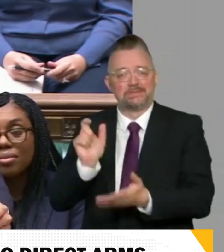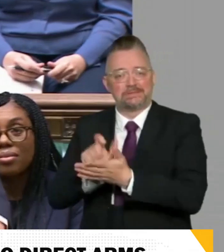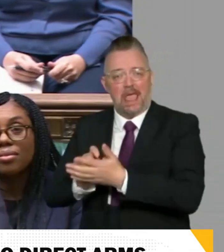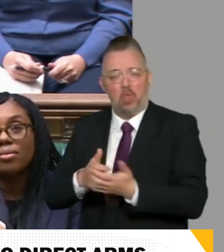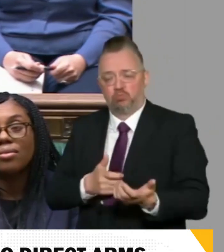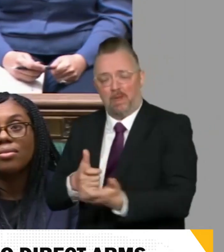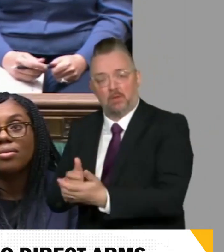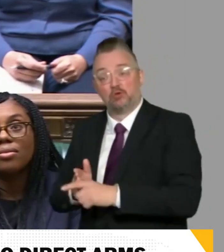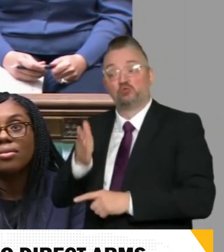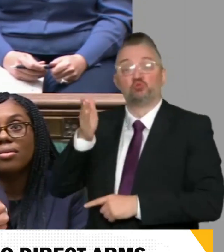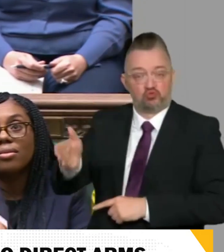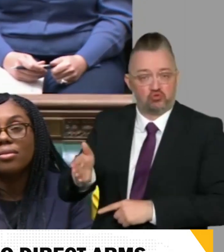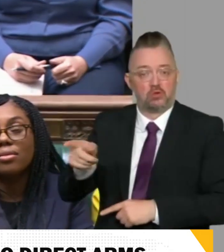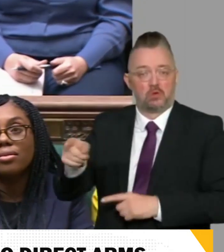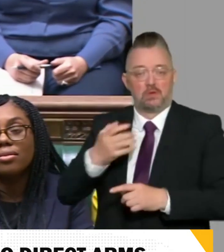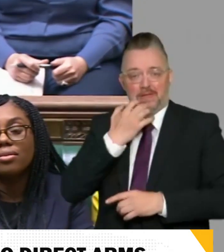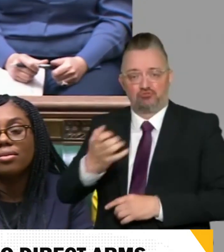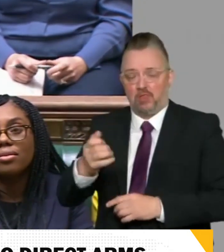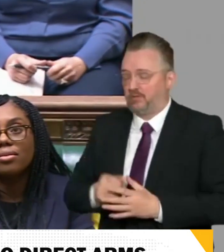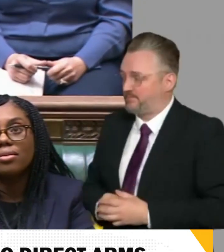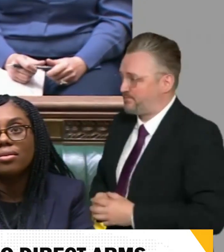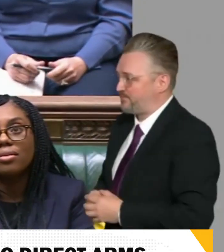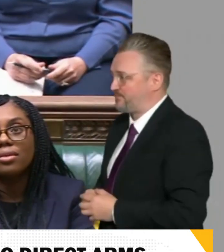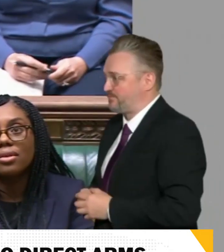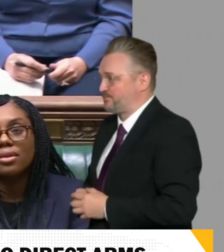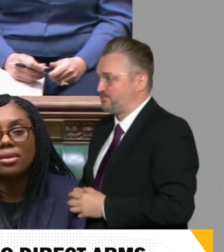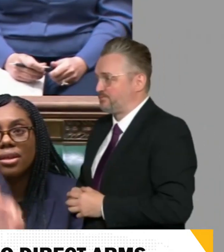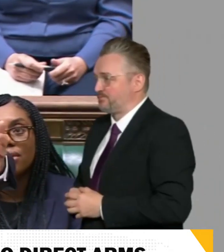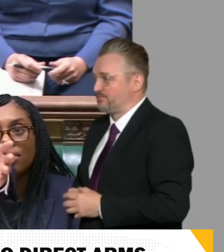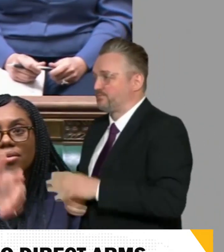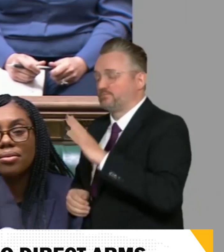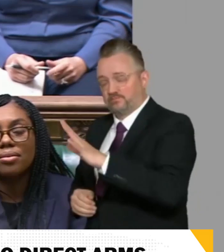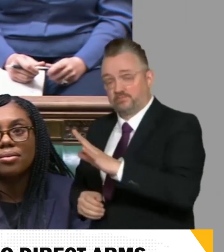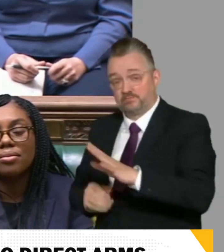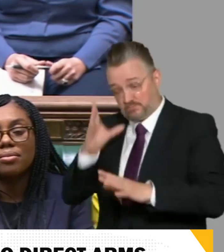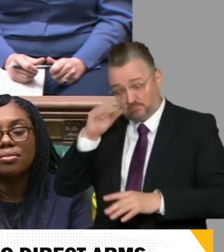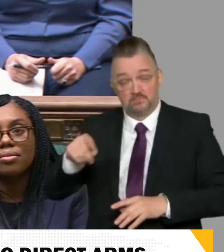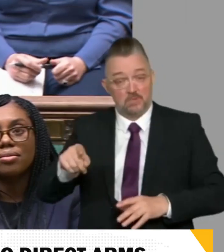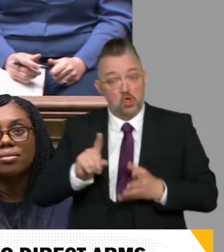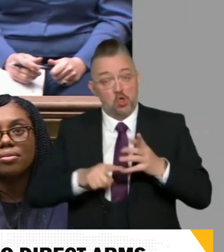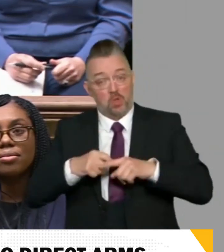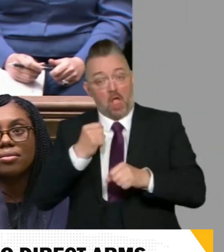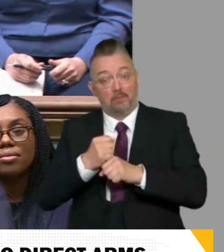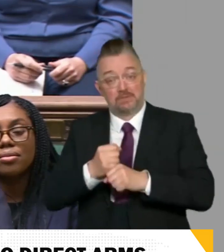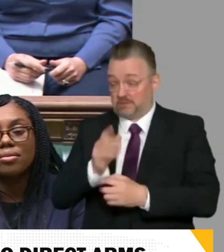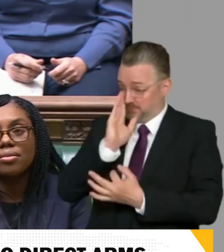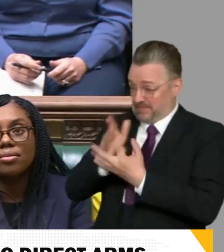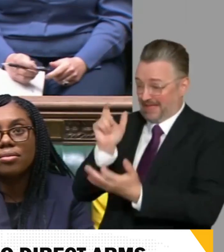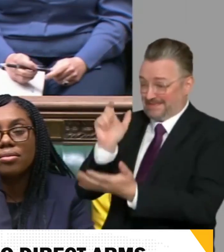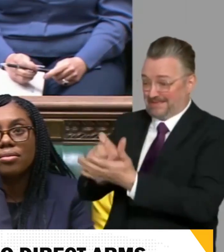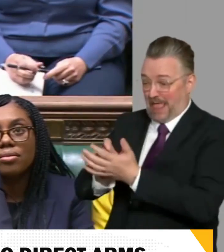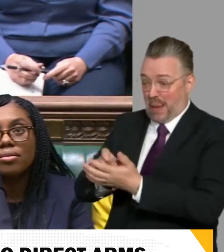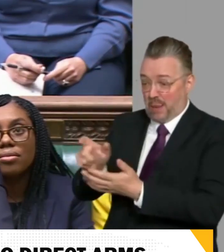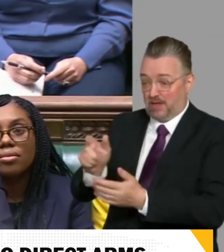gentleman that the UK government does not directly sell arms to Israel, unlike the US, and nor does the